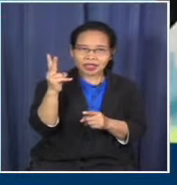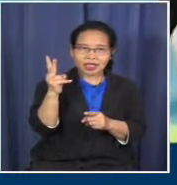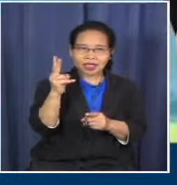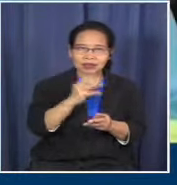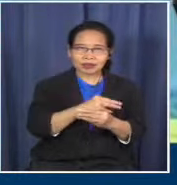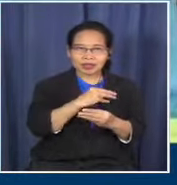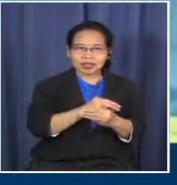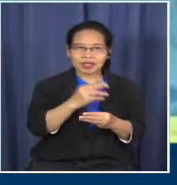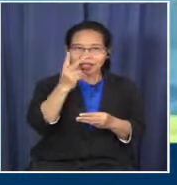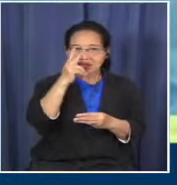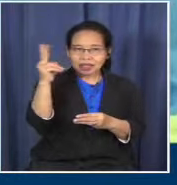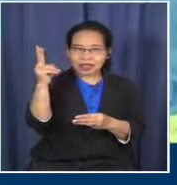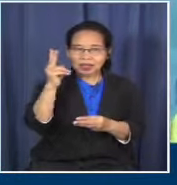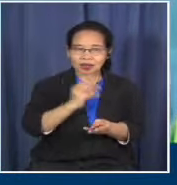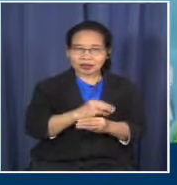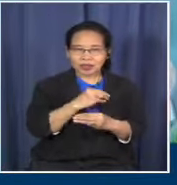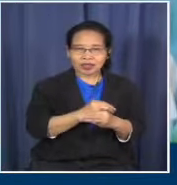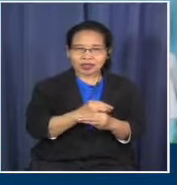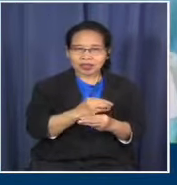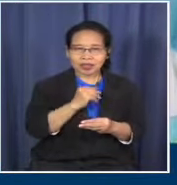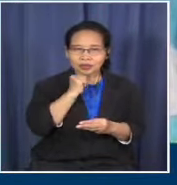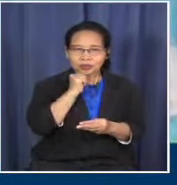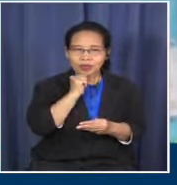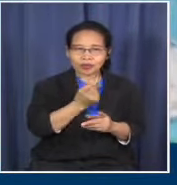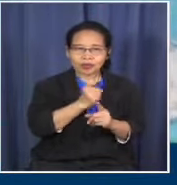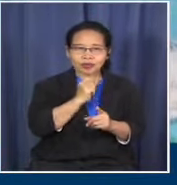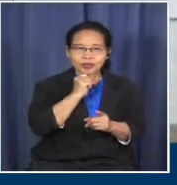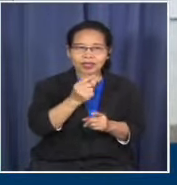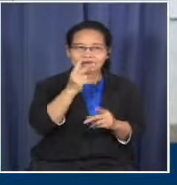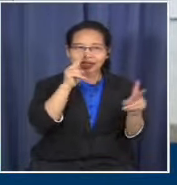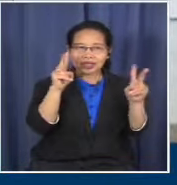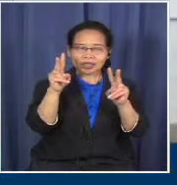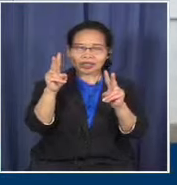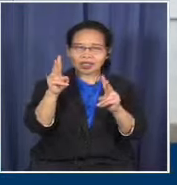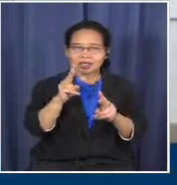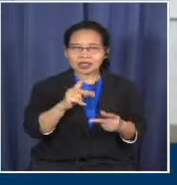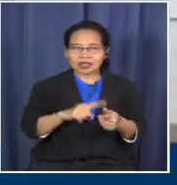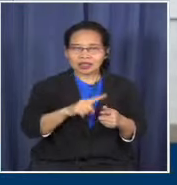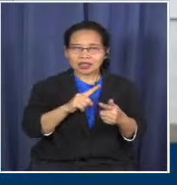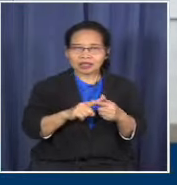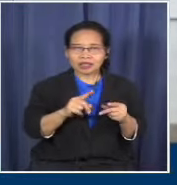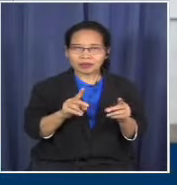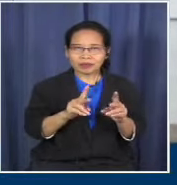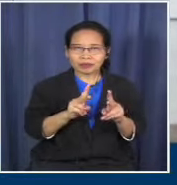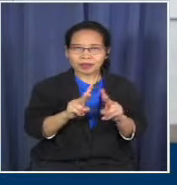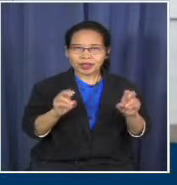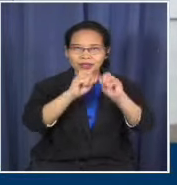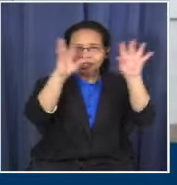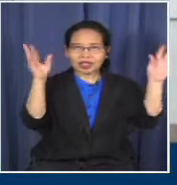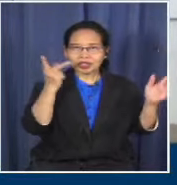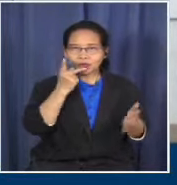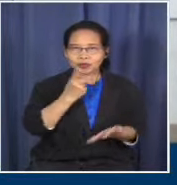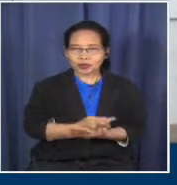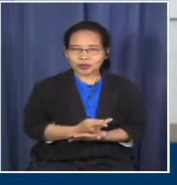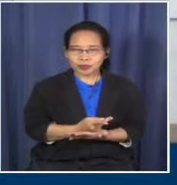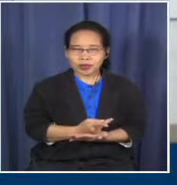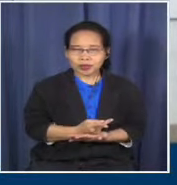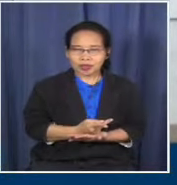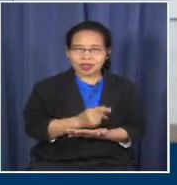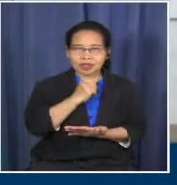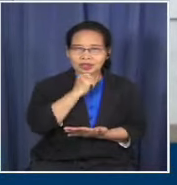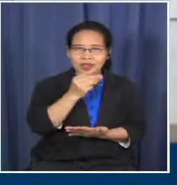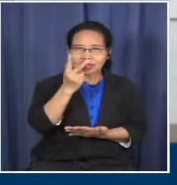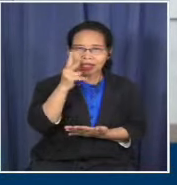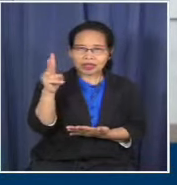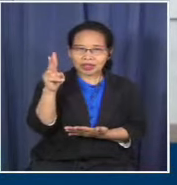from invisible things. Visible things are made from invisible things. The